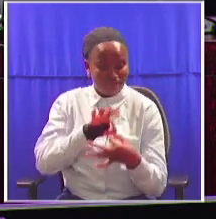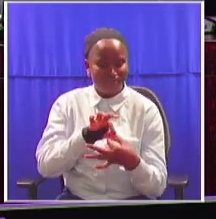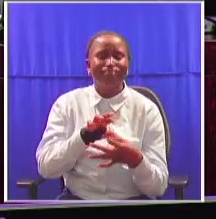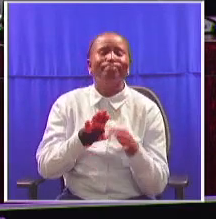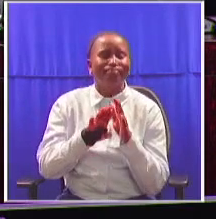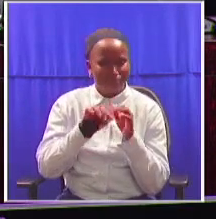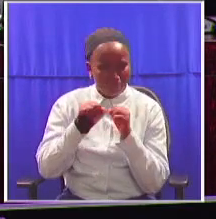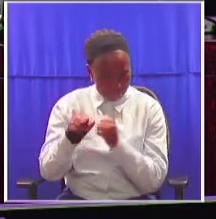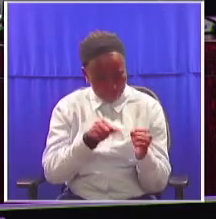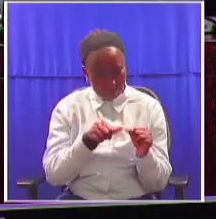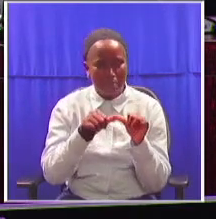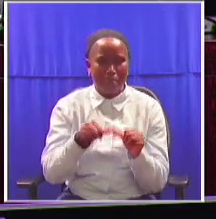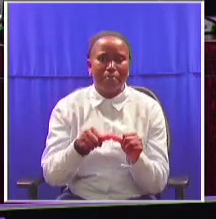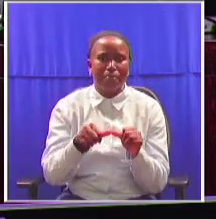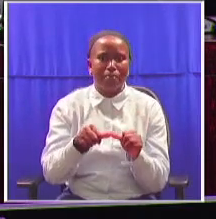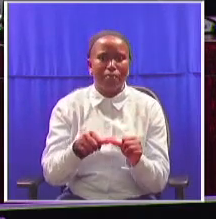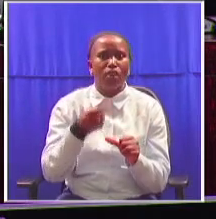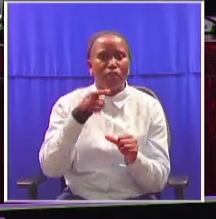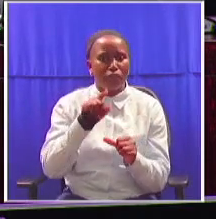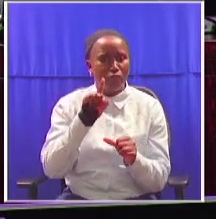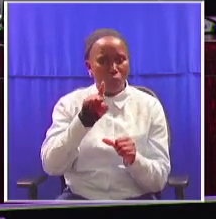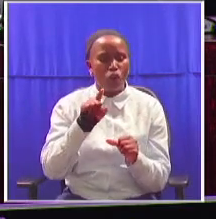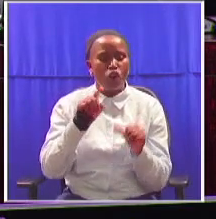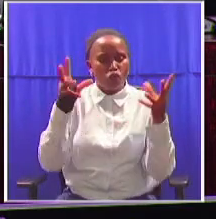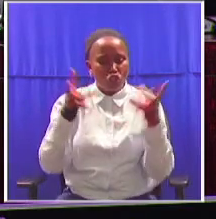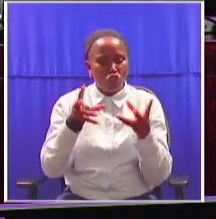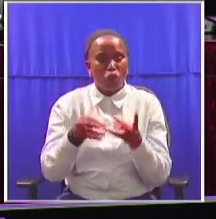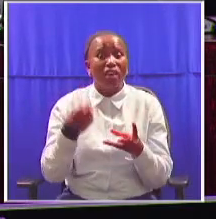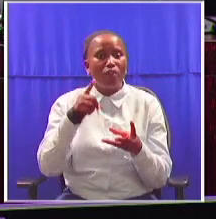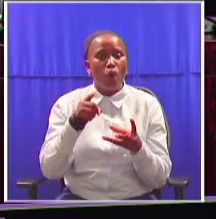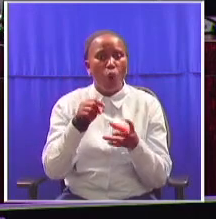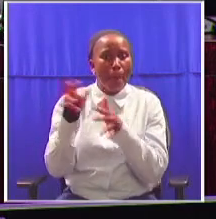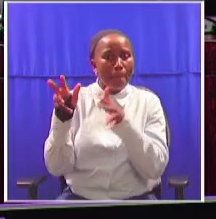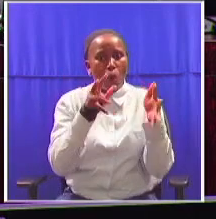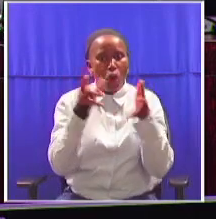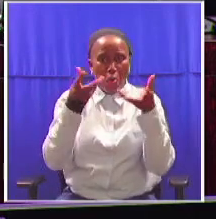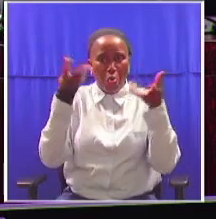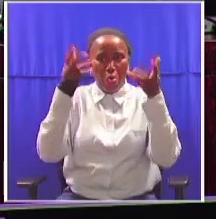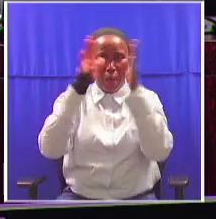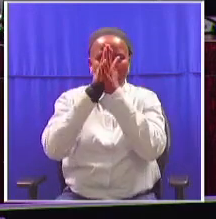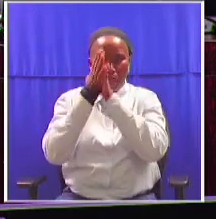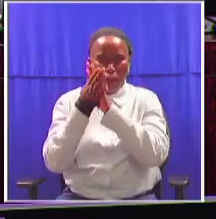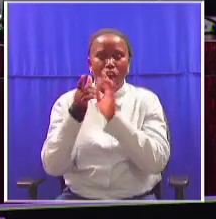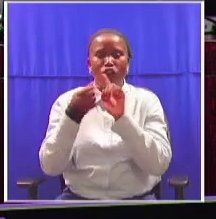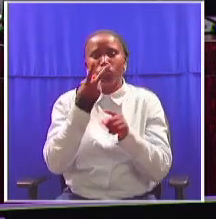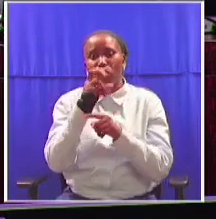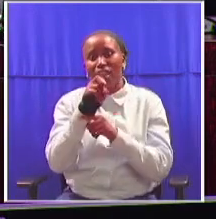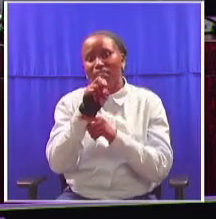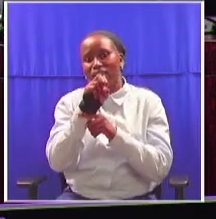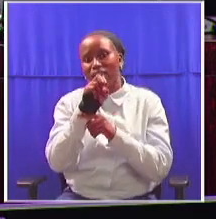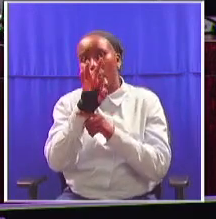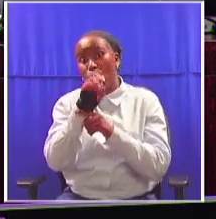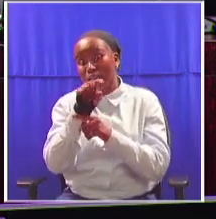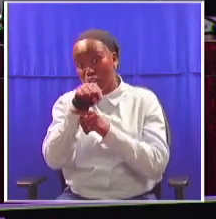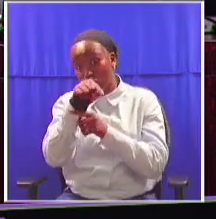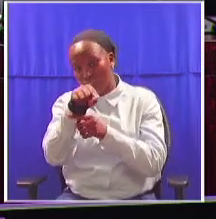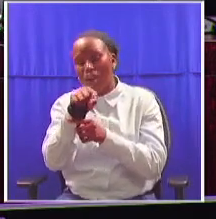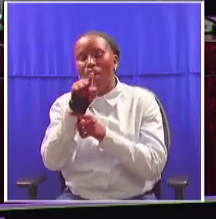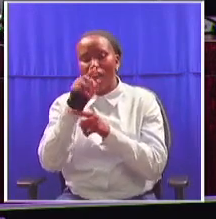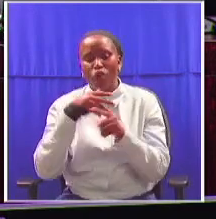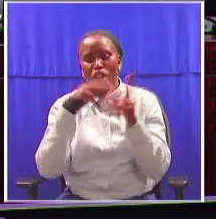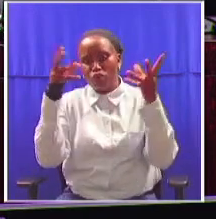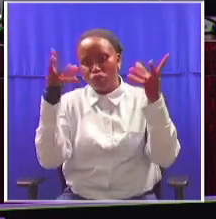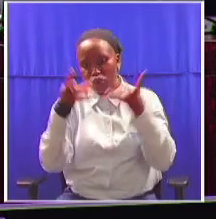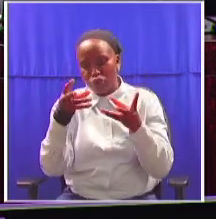carbon emissions by 2030 to within a target range which, at its upper